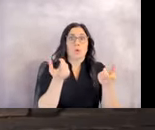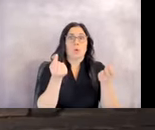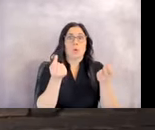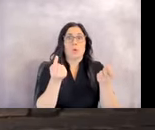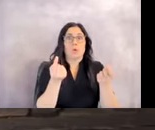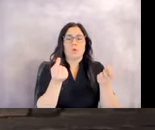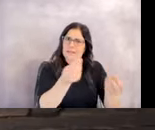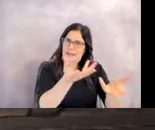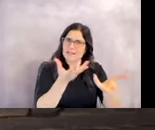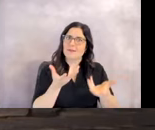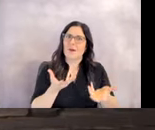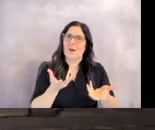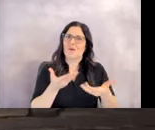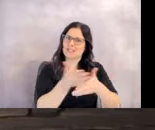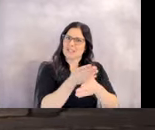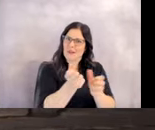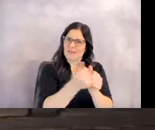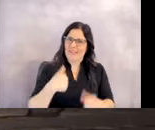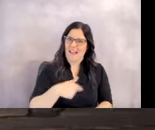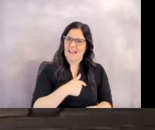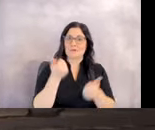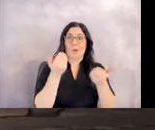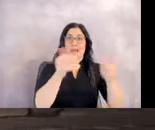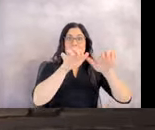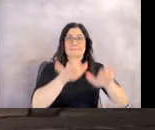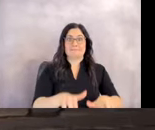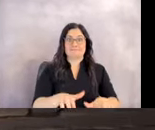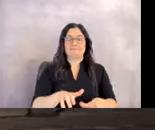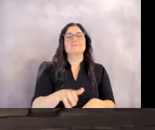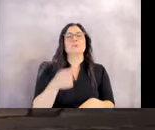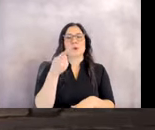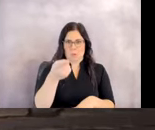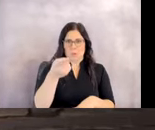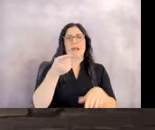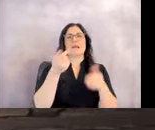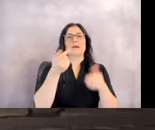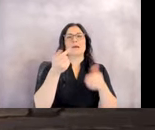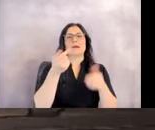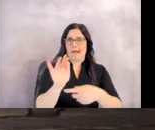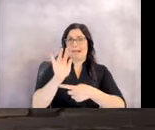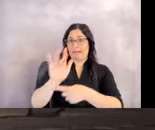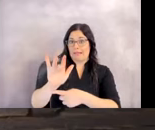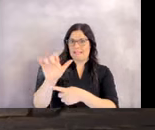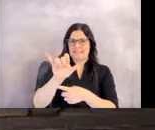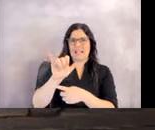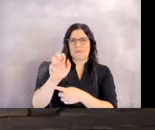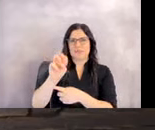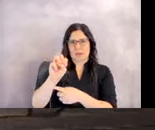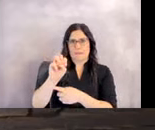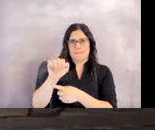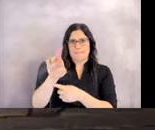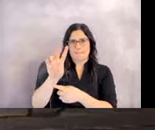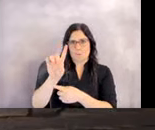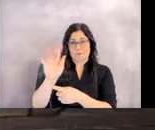other? And we have Jamboard page 2 for that. So go to that same Jamboard session, but at the very top, you